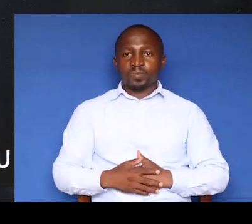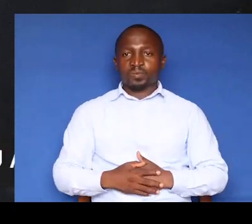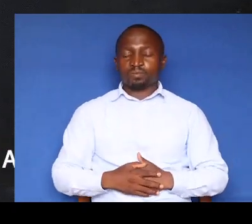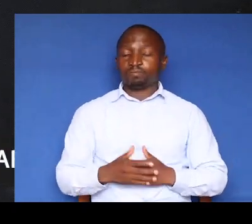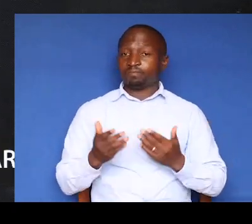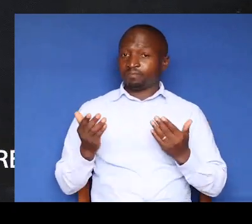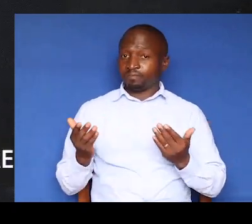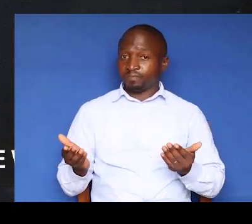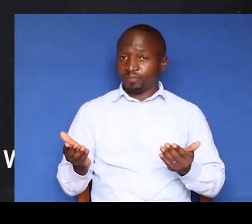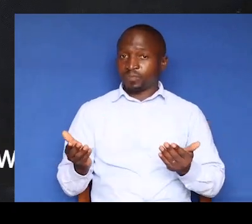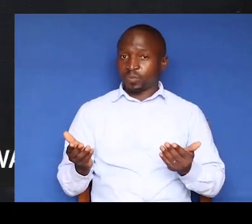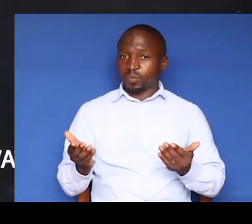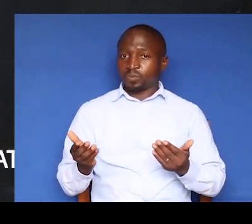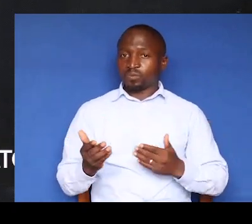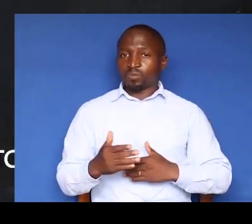Class,